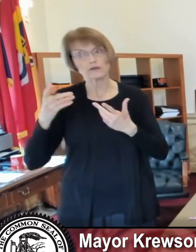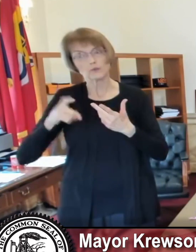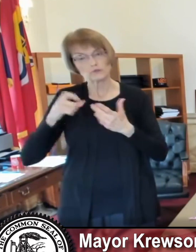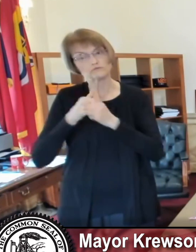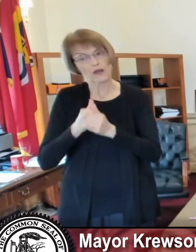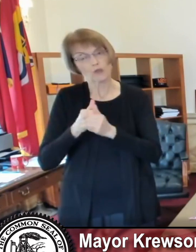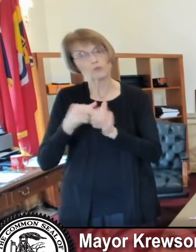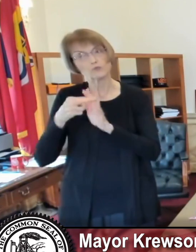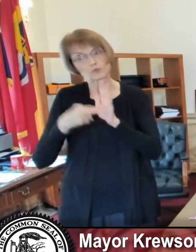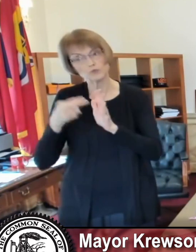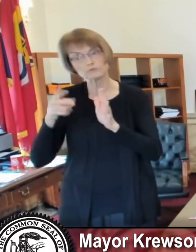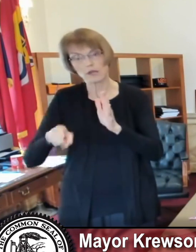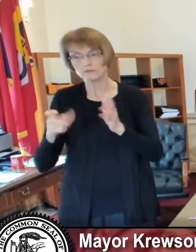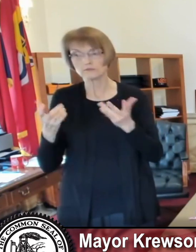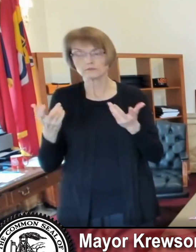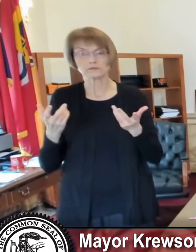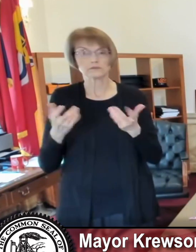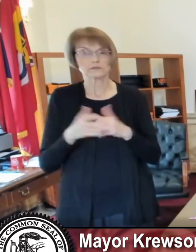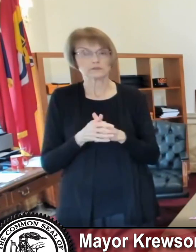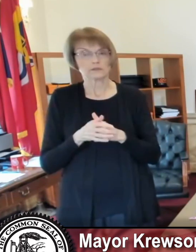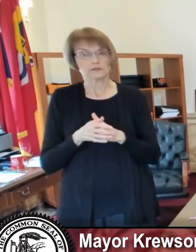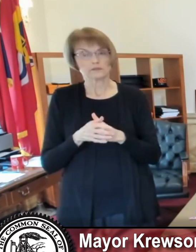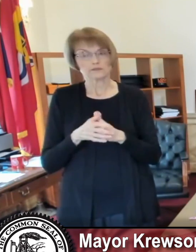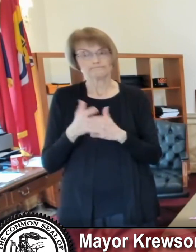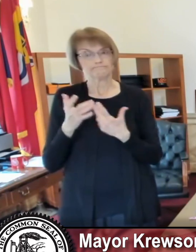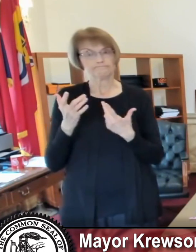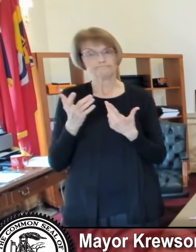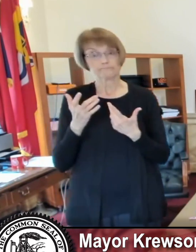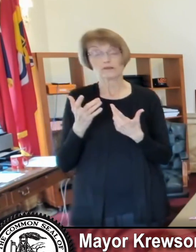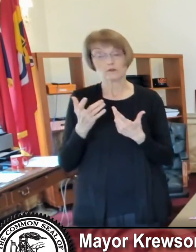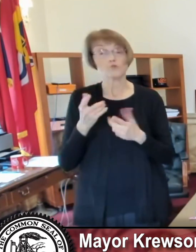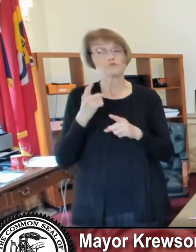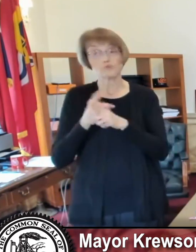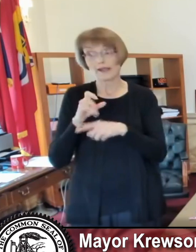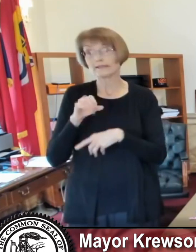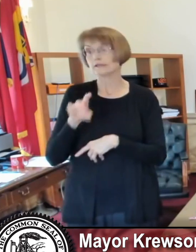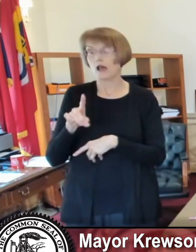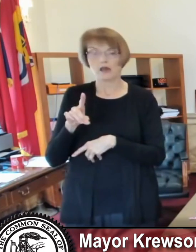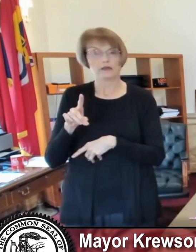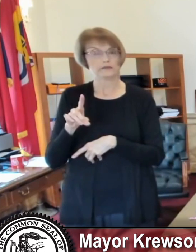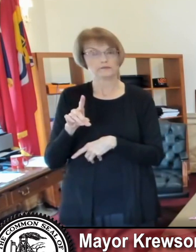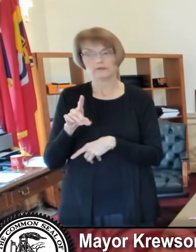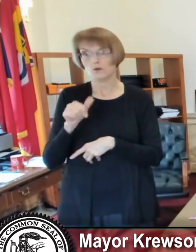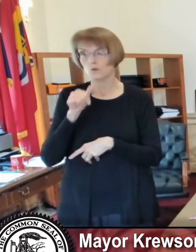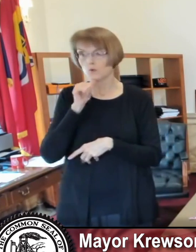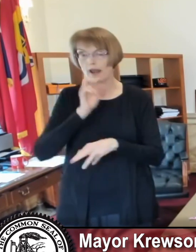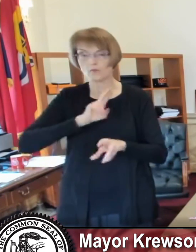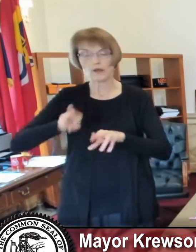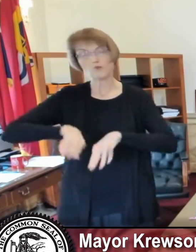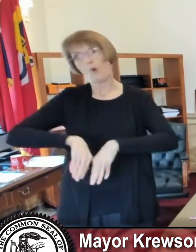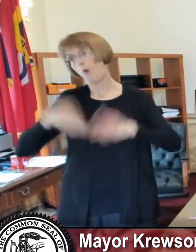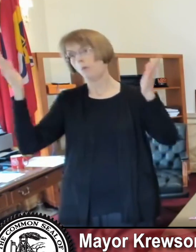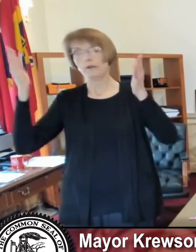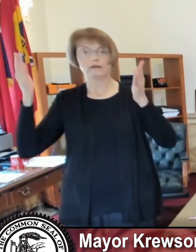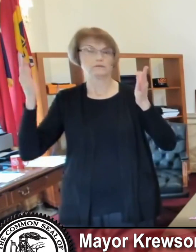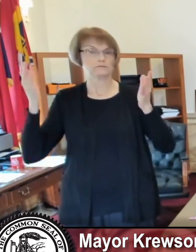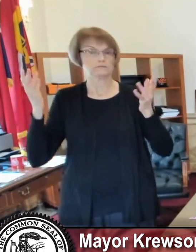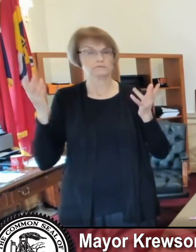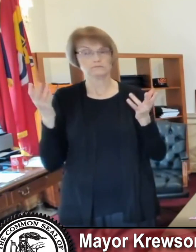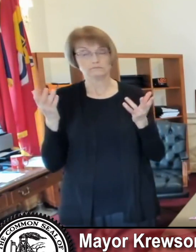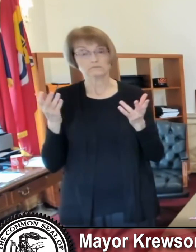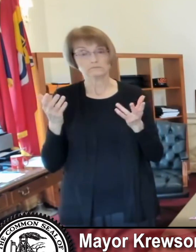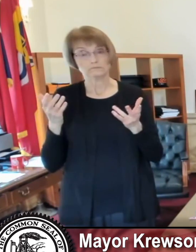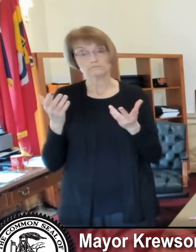been 4 days ago, and already some of those funds are getting into the hands of the people who need it the most.